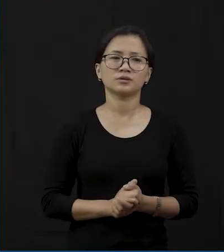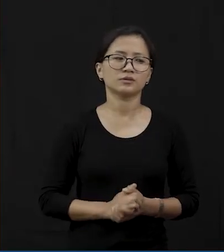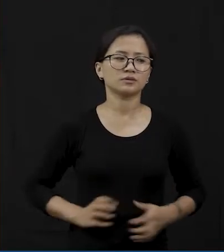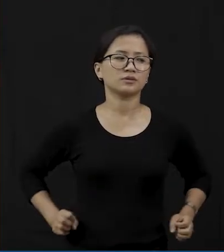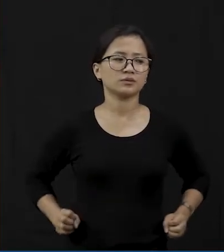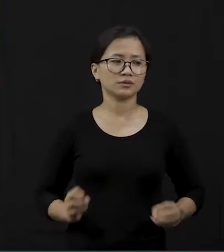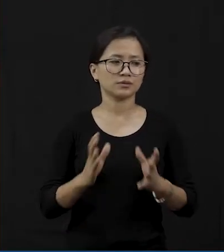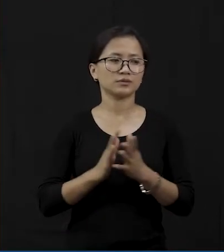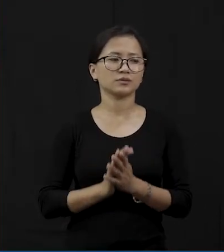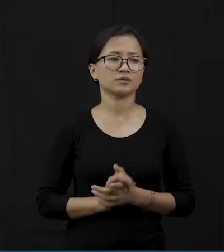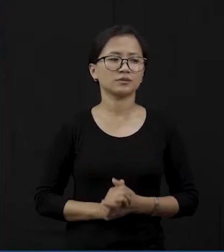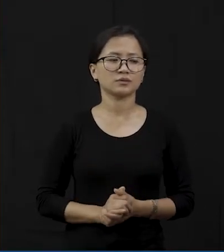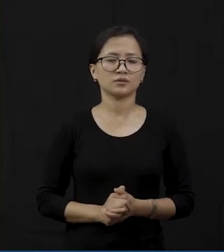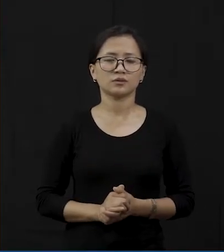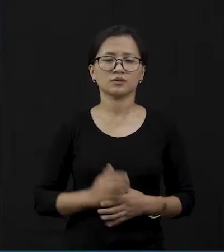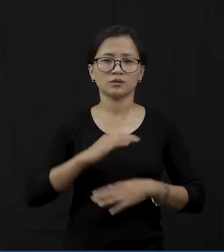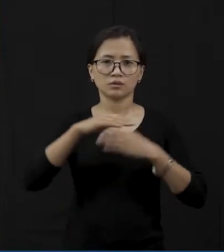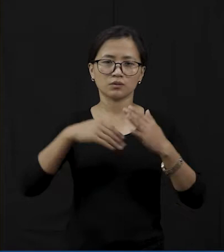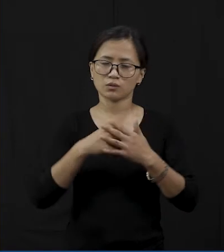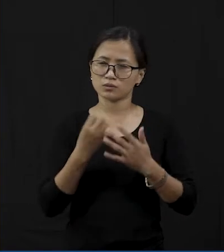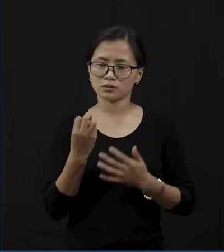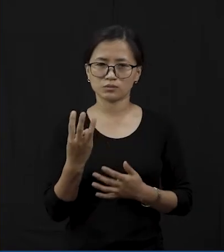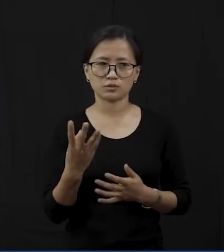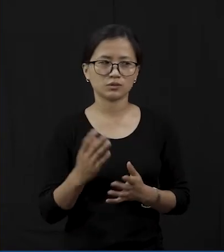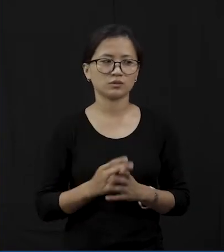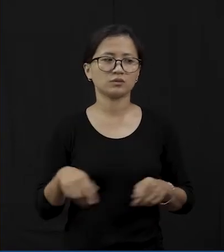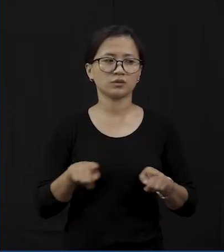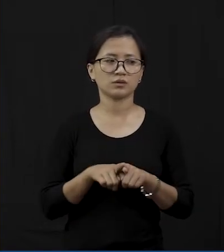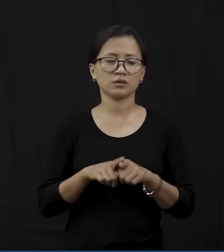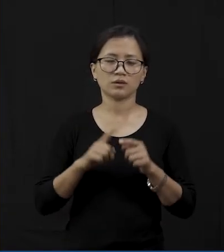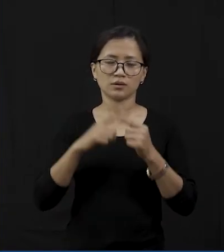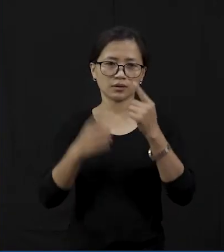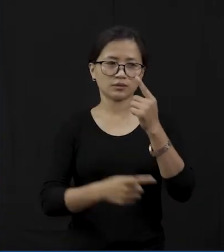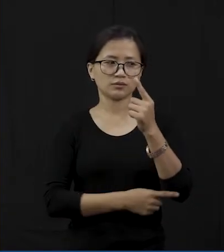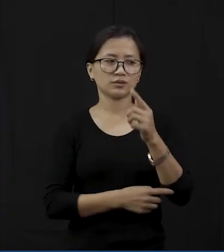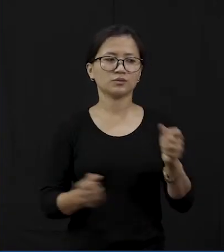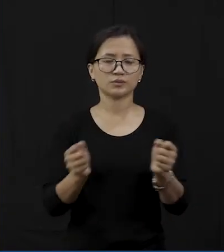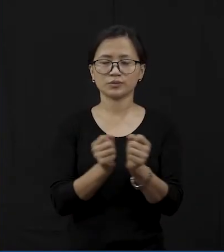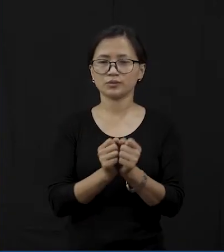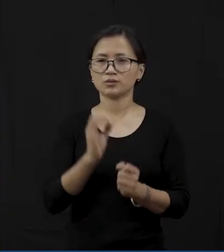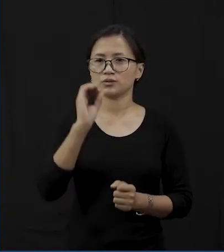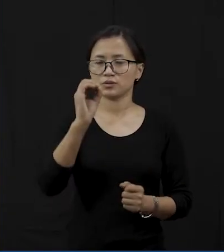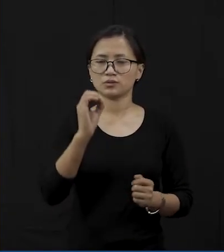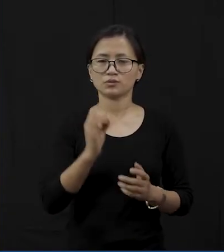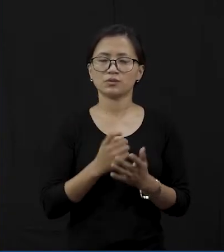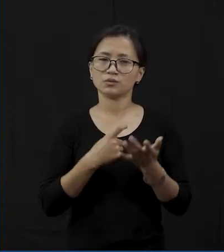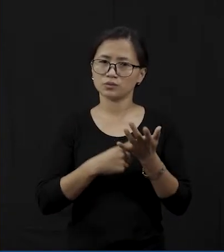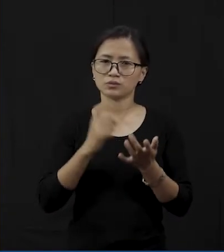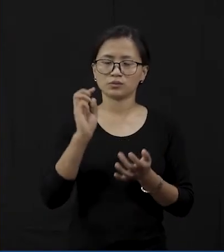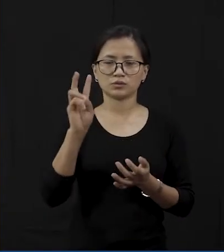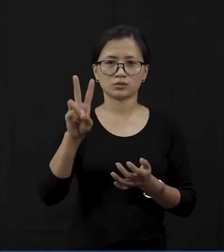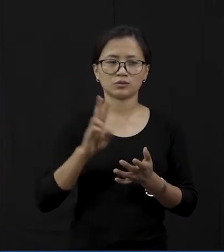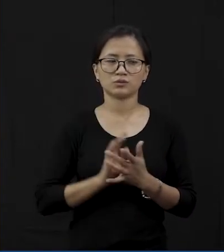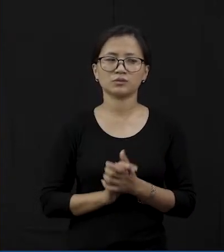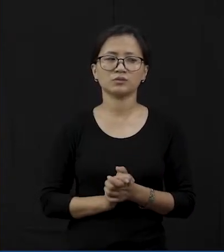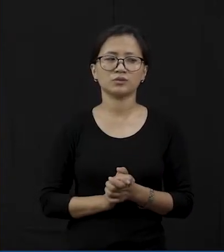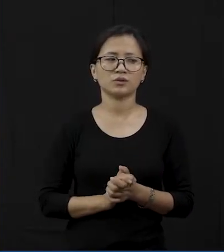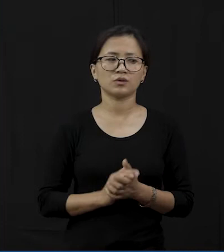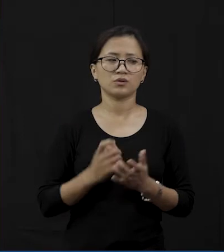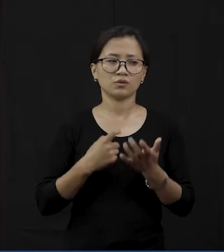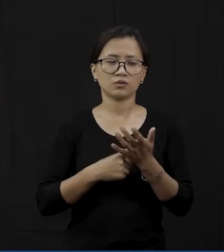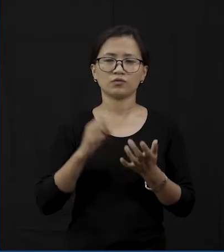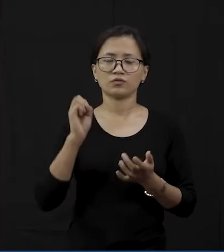Let's start with A. All numbers ending with 0 or 2 or